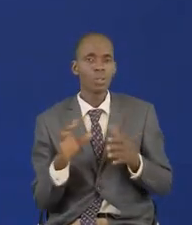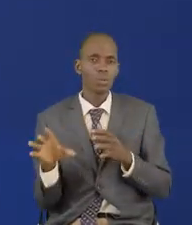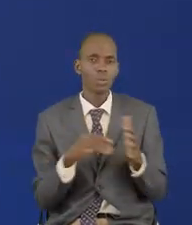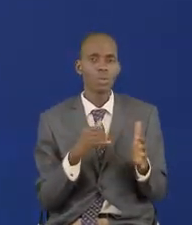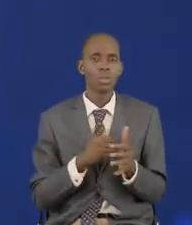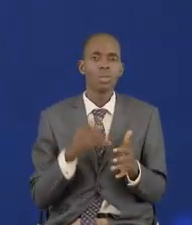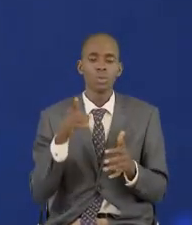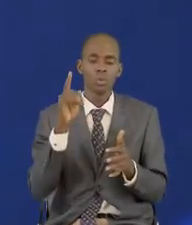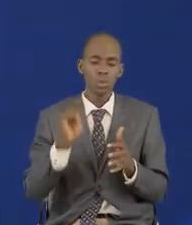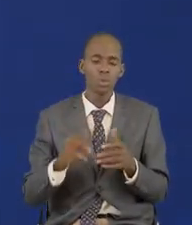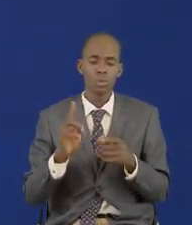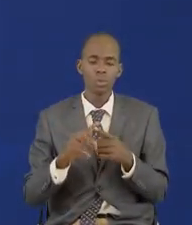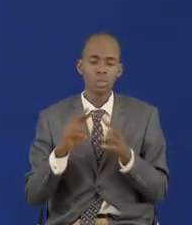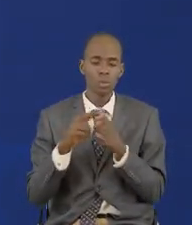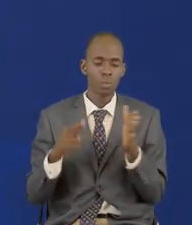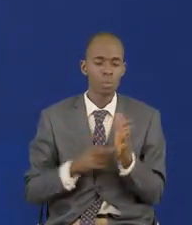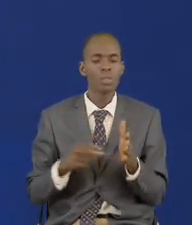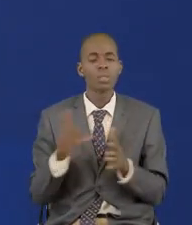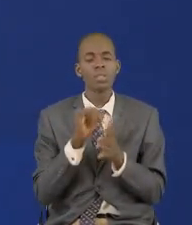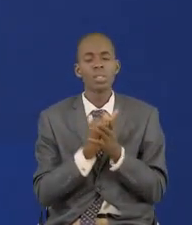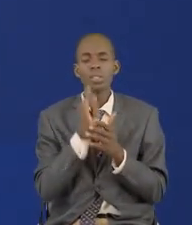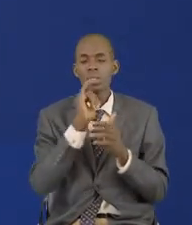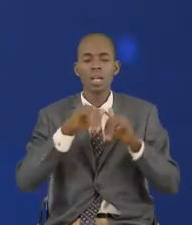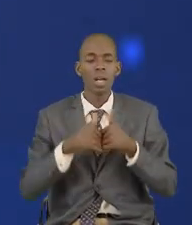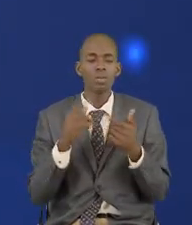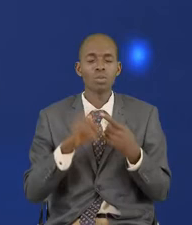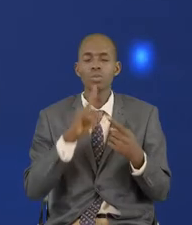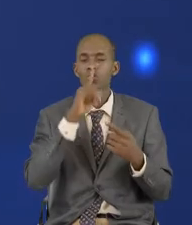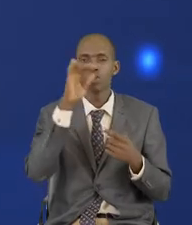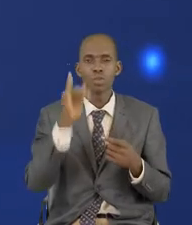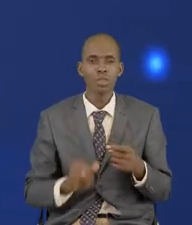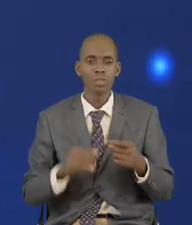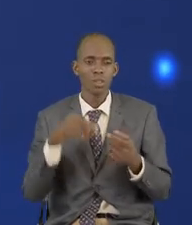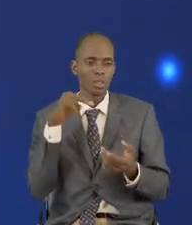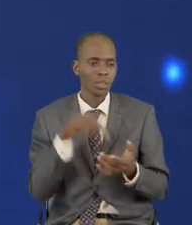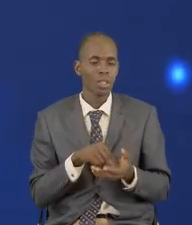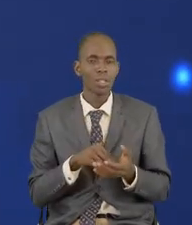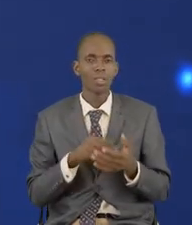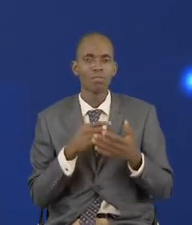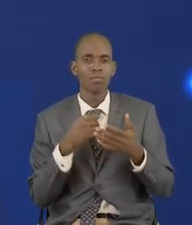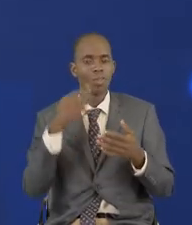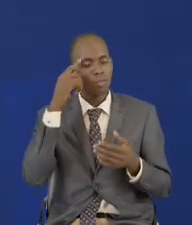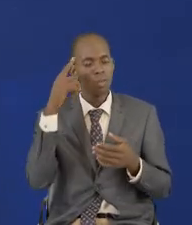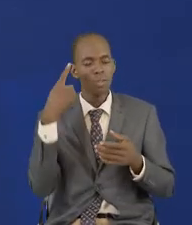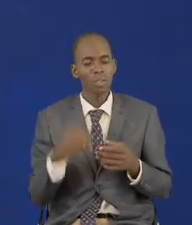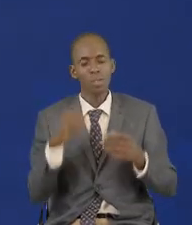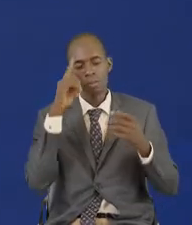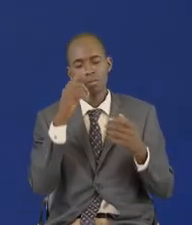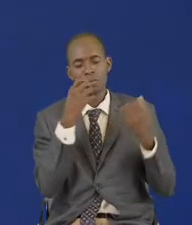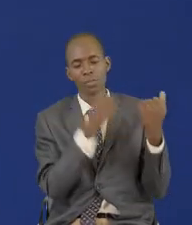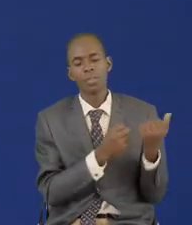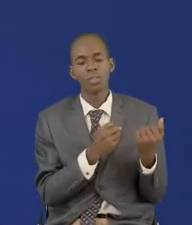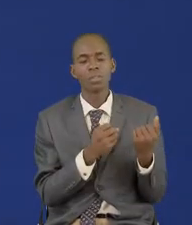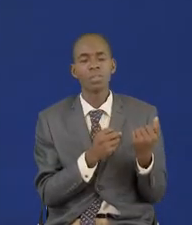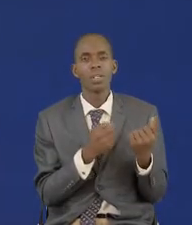them. That's earnestly contending for the faith once delivered unto the saints. And then in your